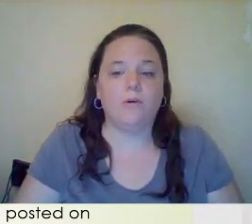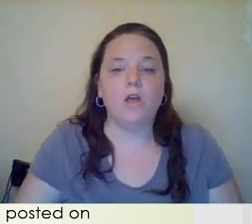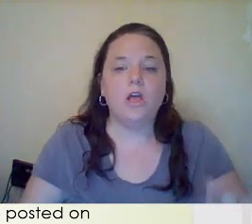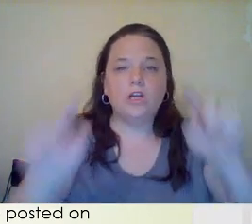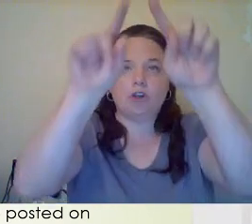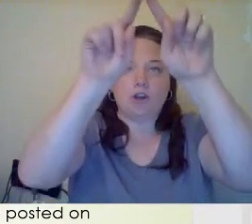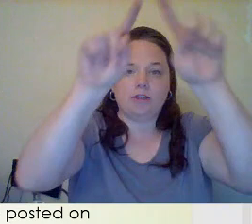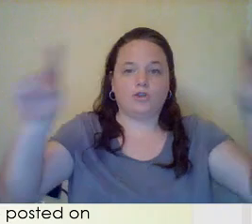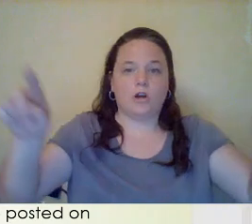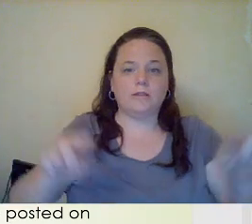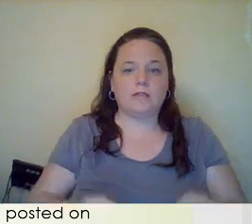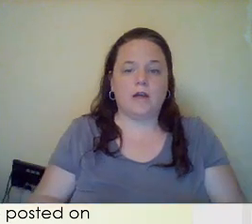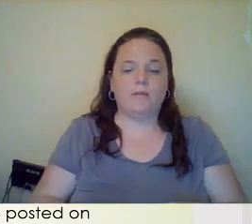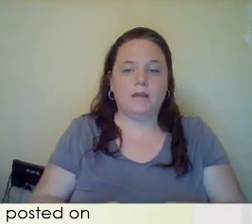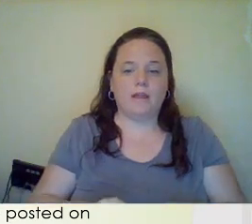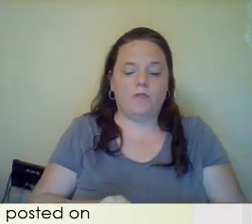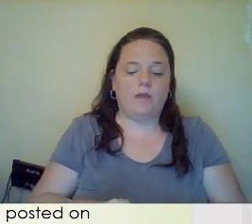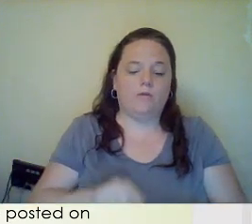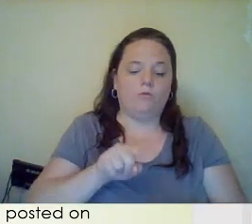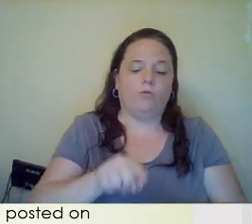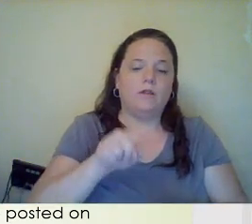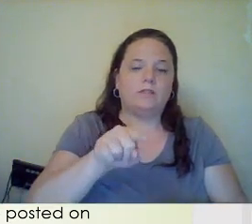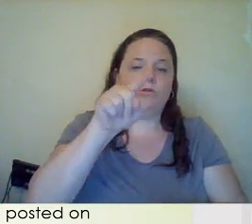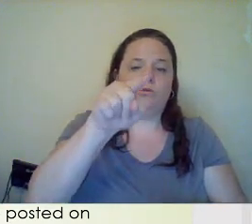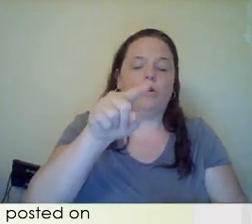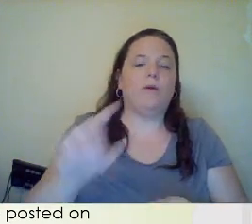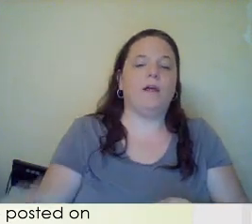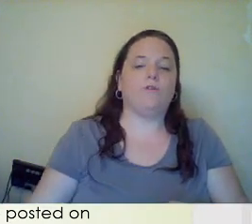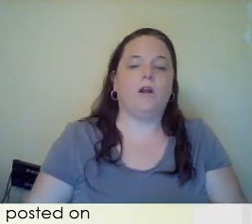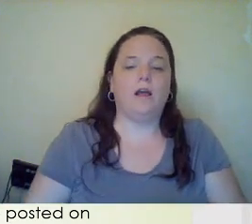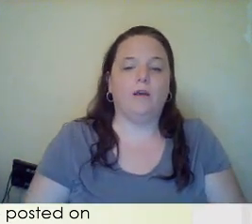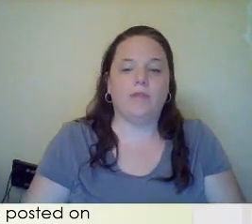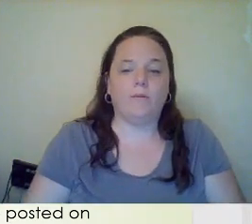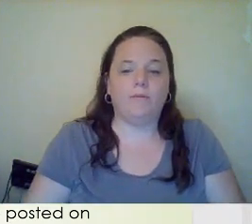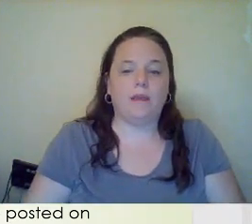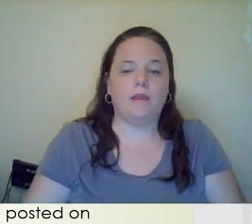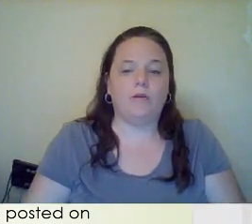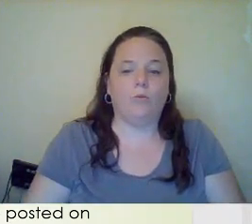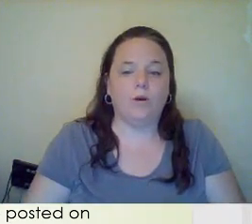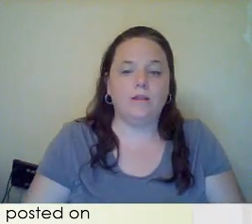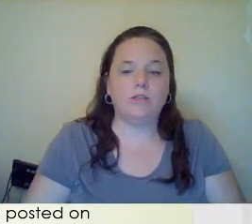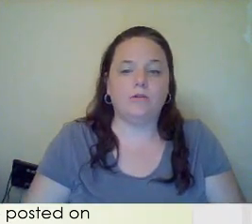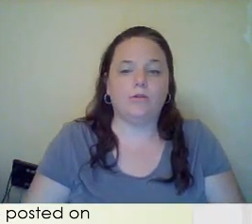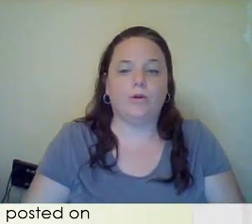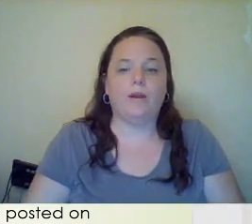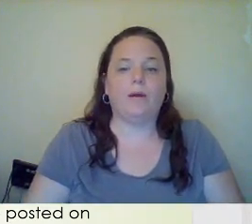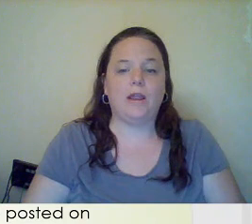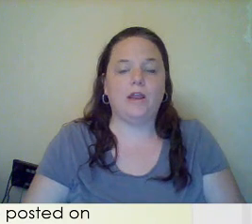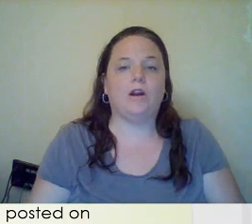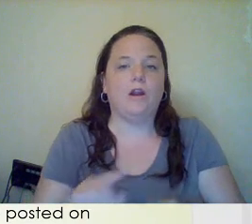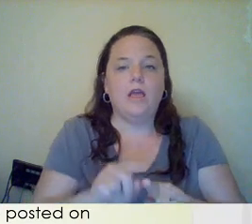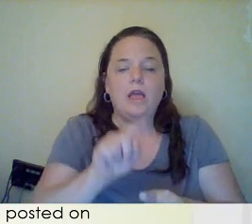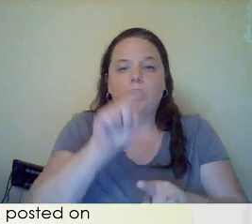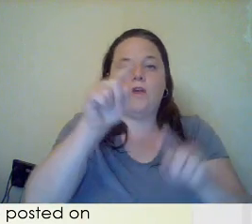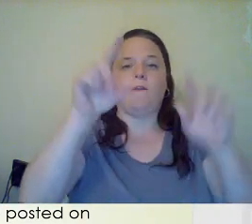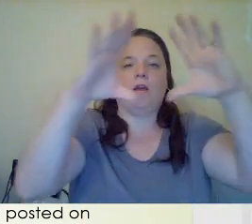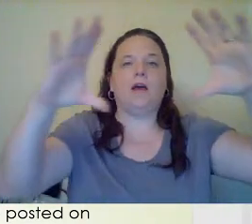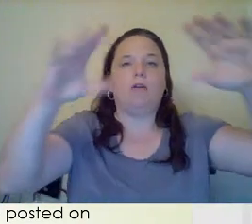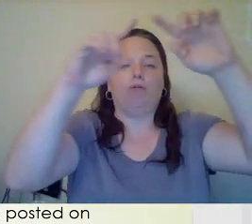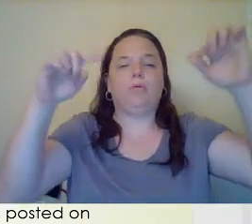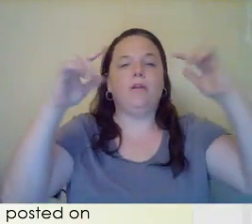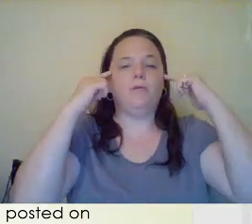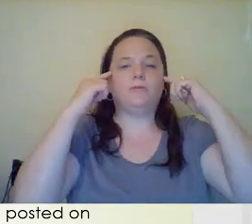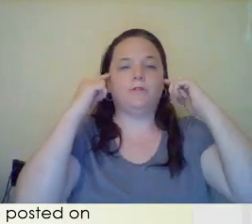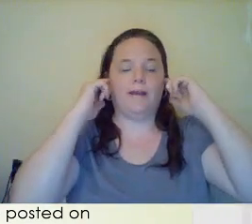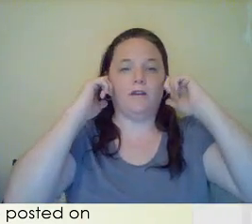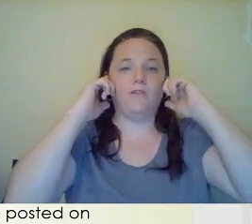an example. So he draws the diamond, and then 1, 2, 3, whatever. That would be 1, 2, 3 right here. You have to kind